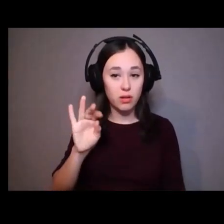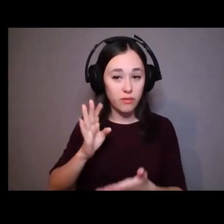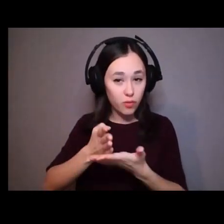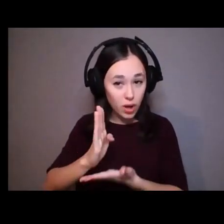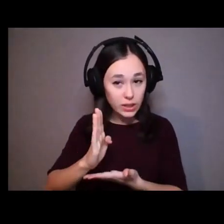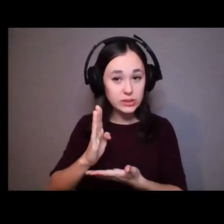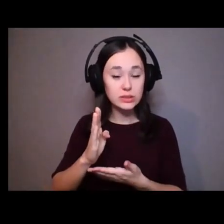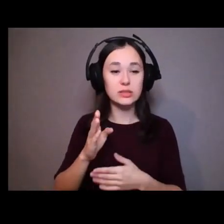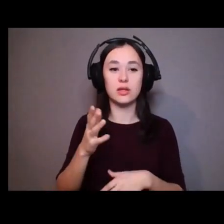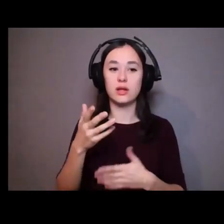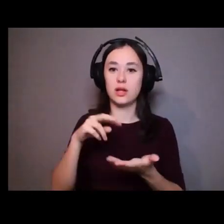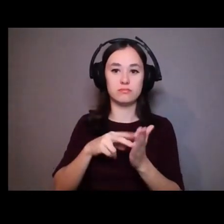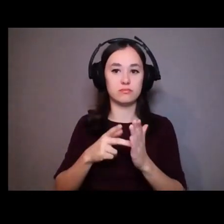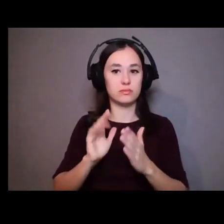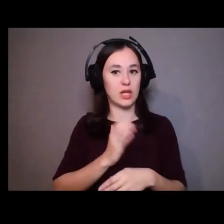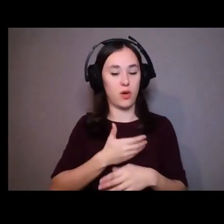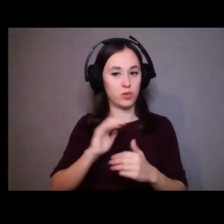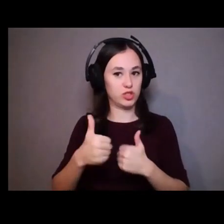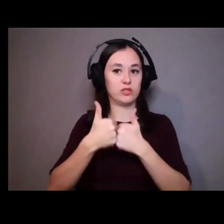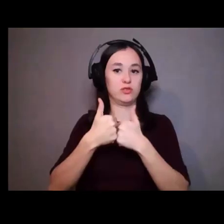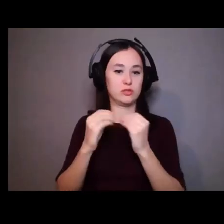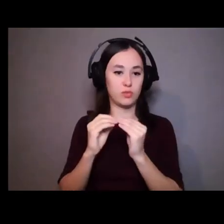more immediate and